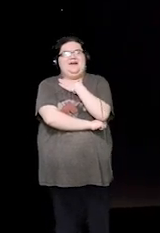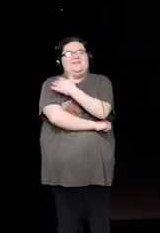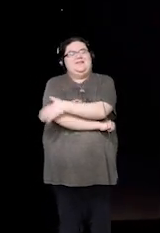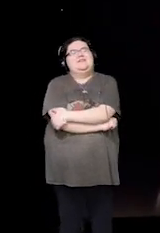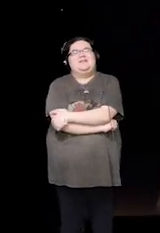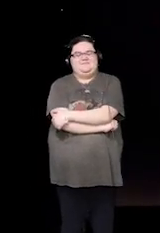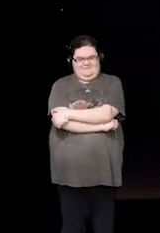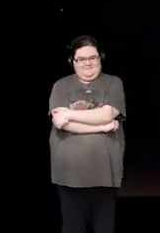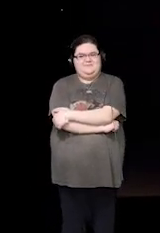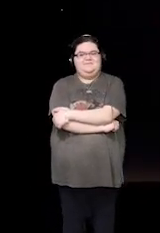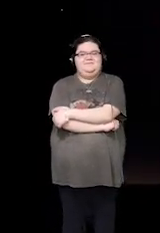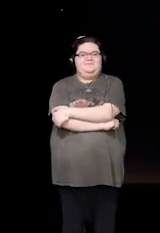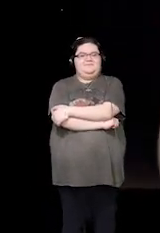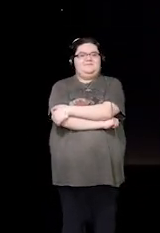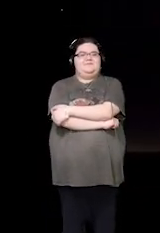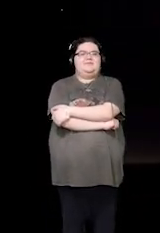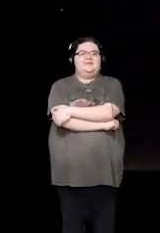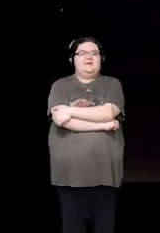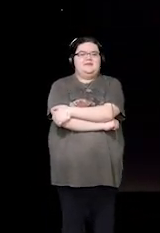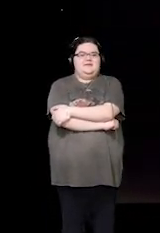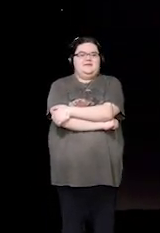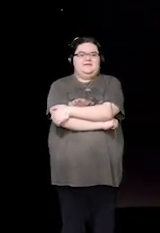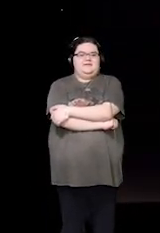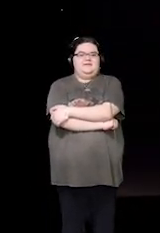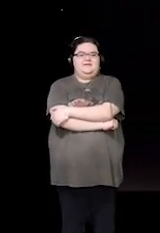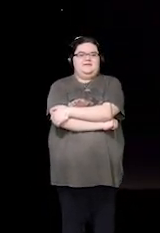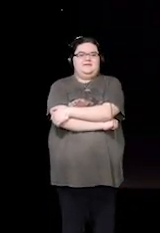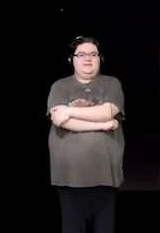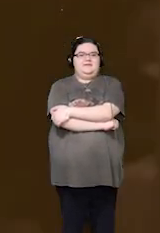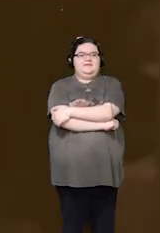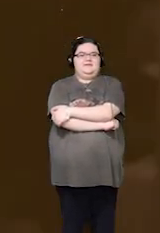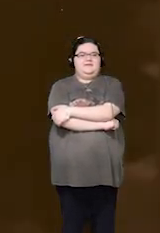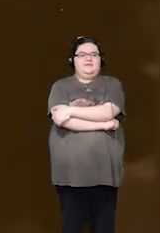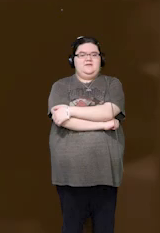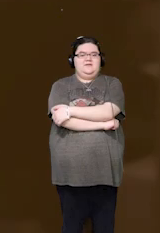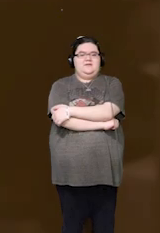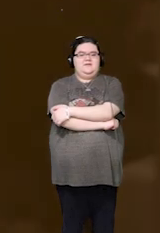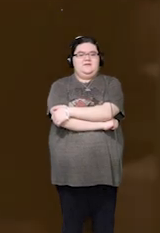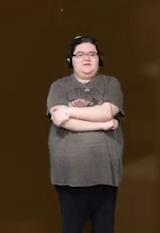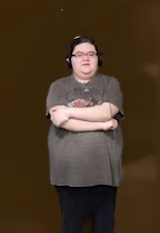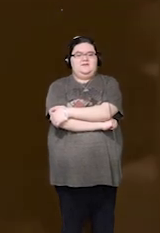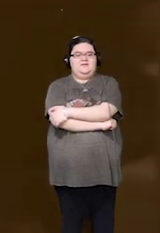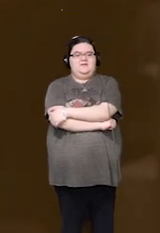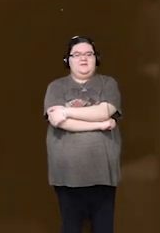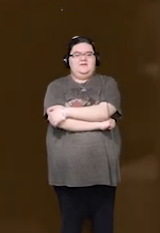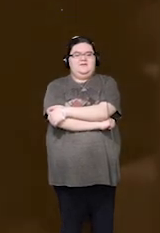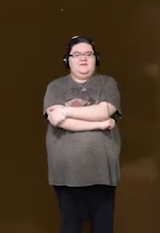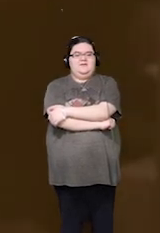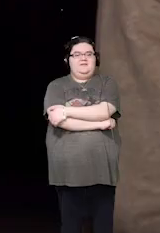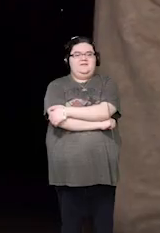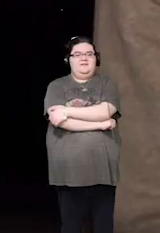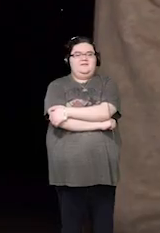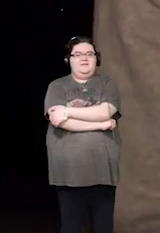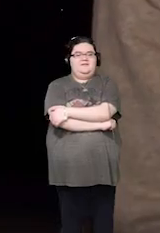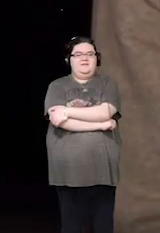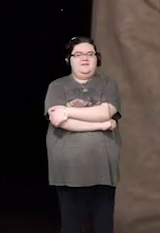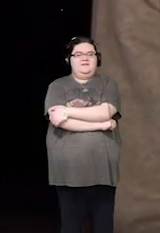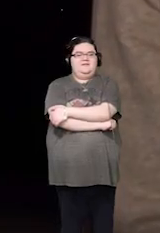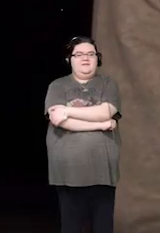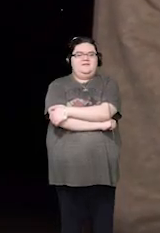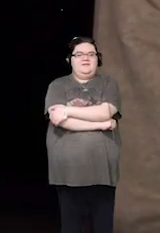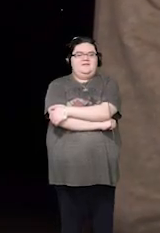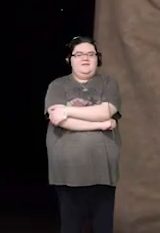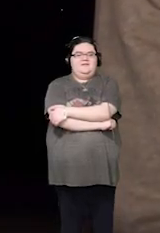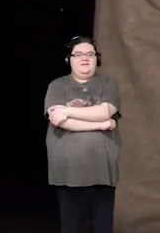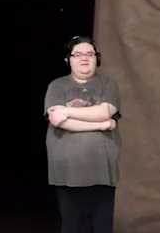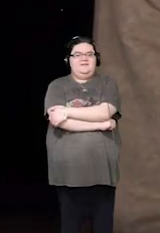I'm sorry. I shouldn't be laughing at that. I can't imagine that happening. You can't cancel Christmas adverts. I've decided that is this your Boris